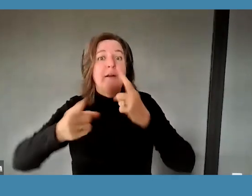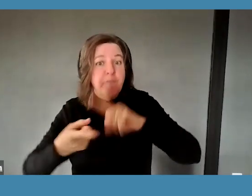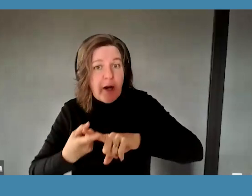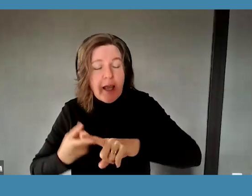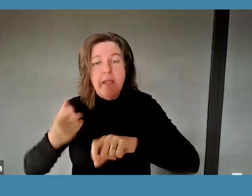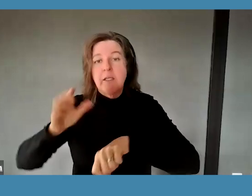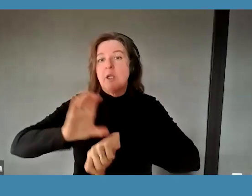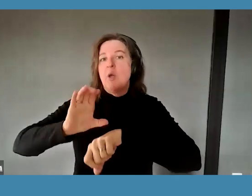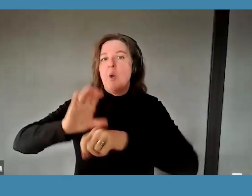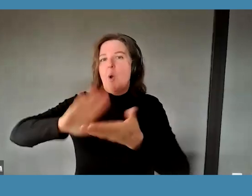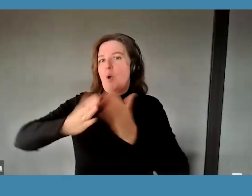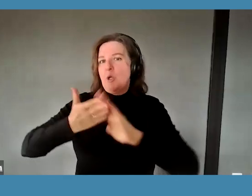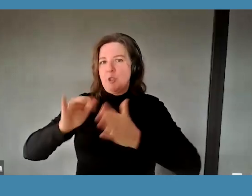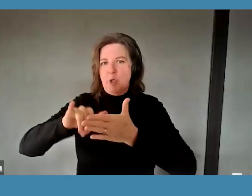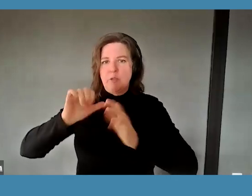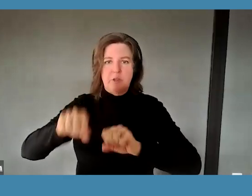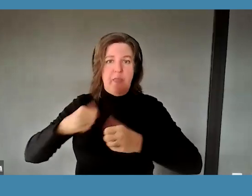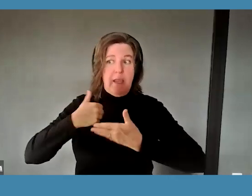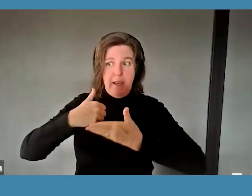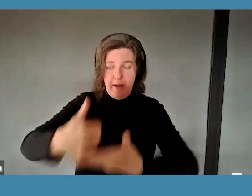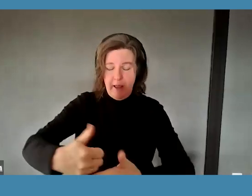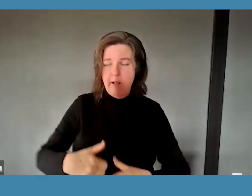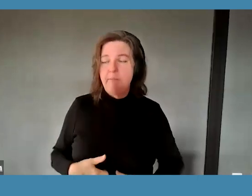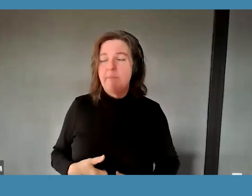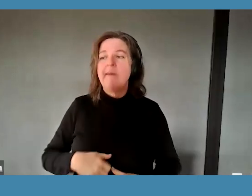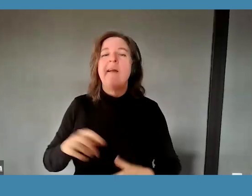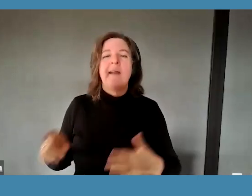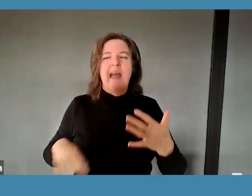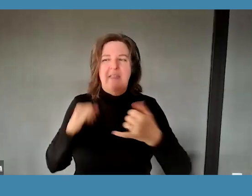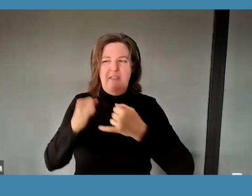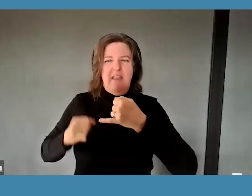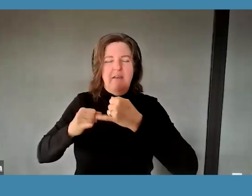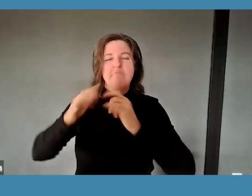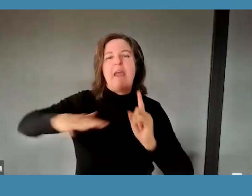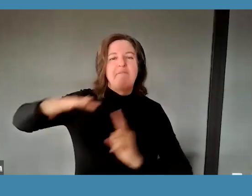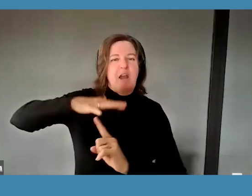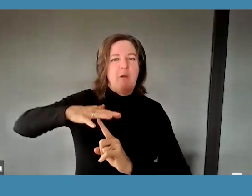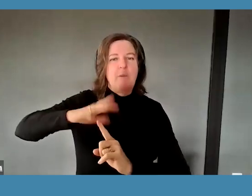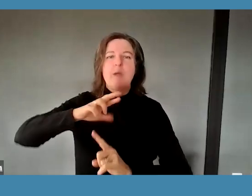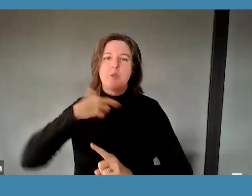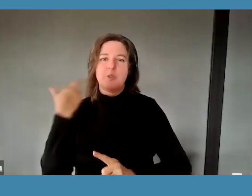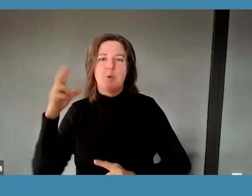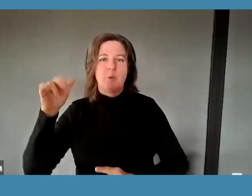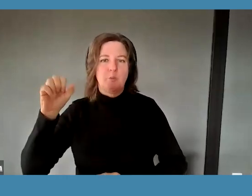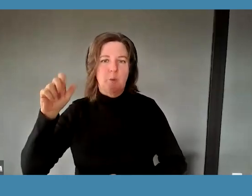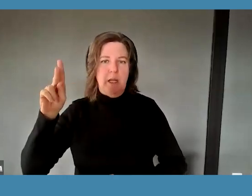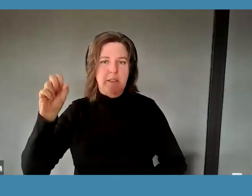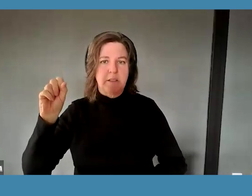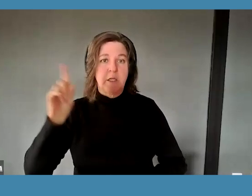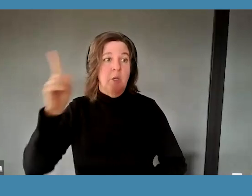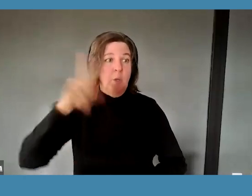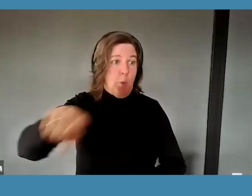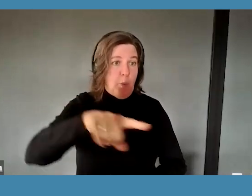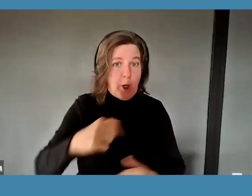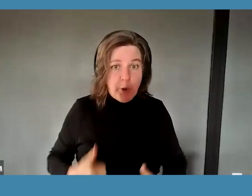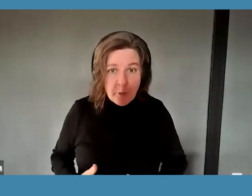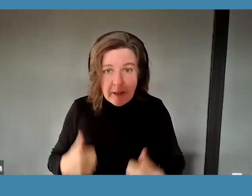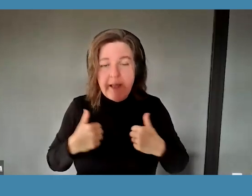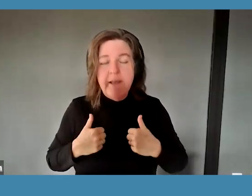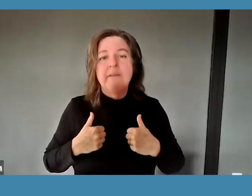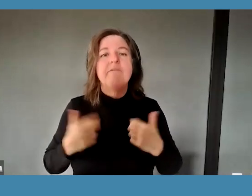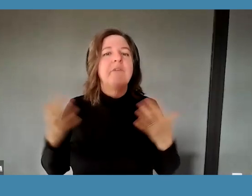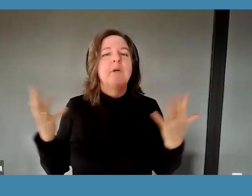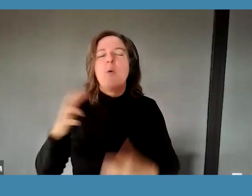assists you? And then environmental risks. So, where are you living? What risks may